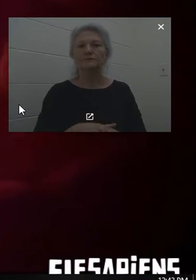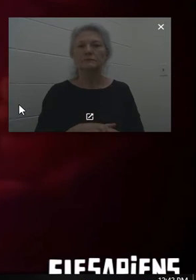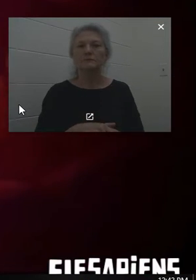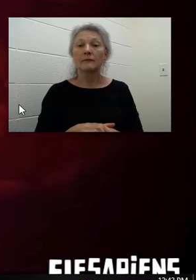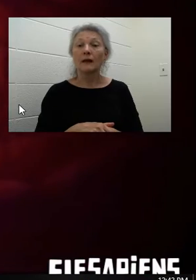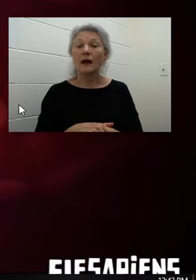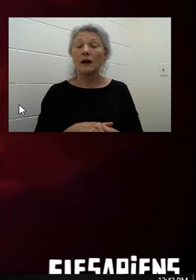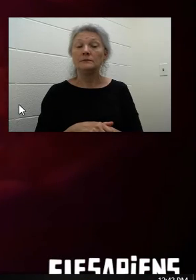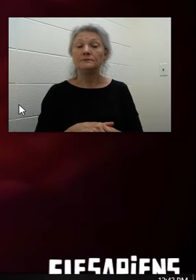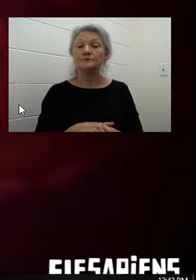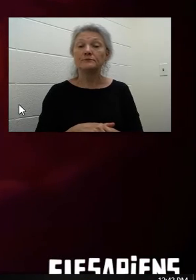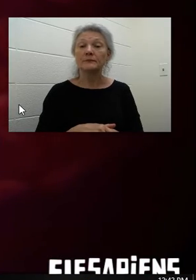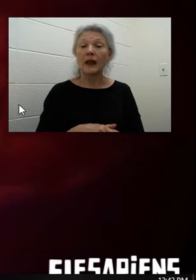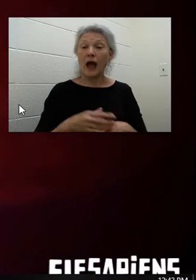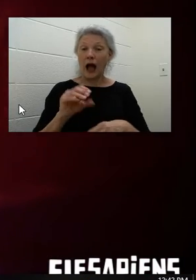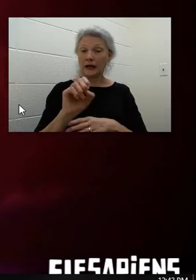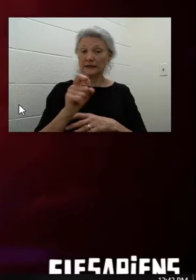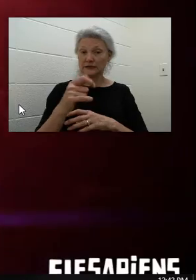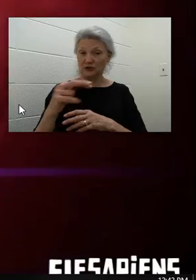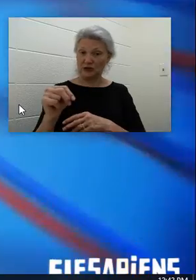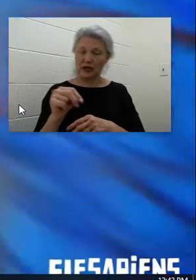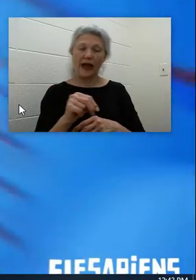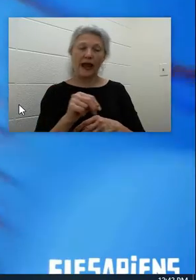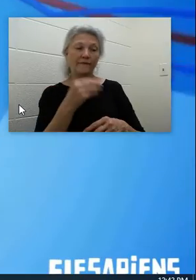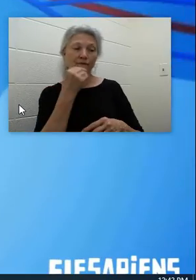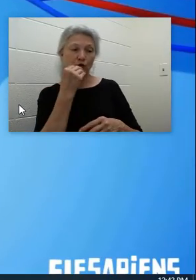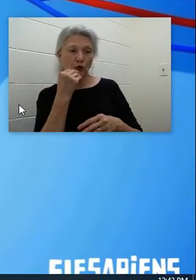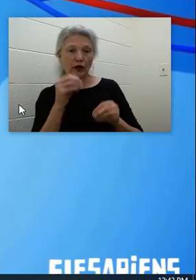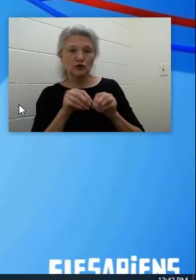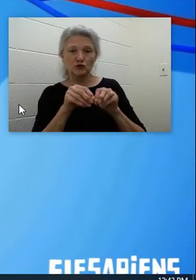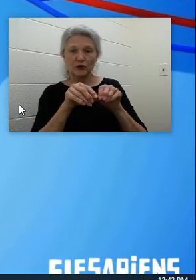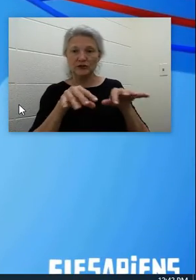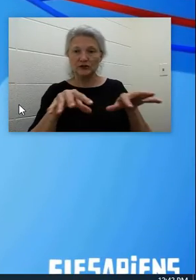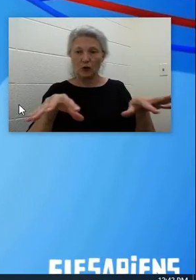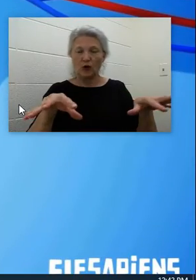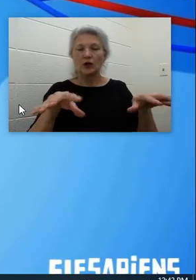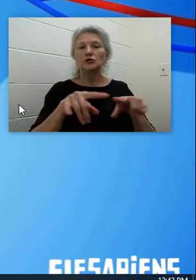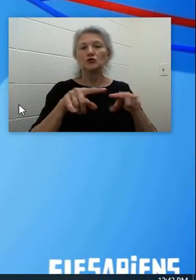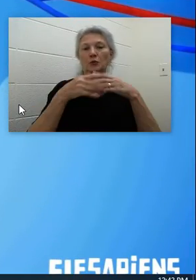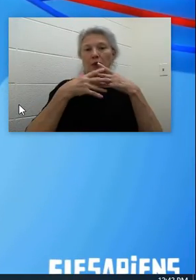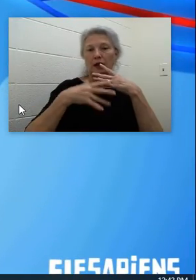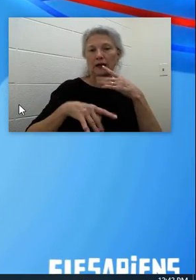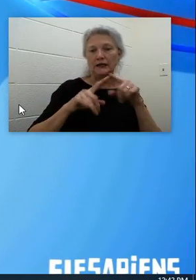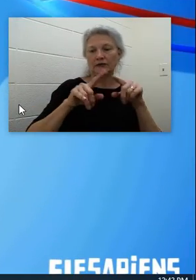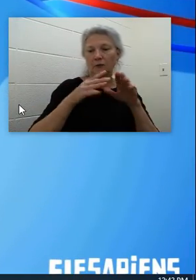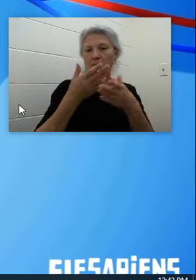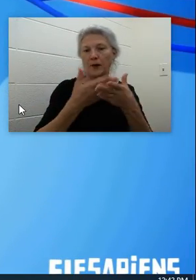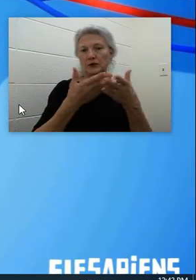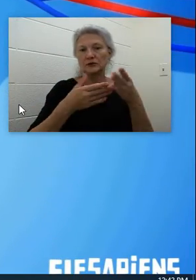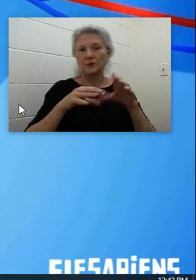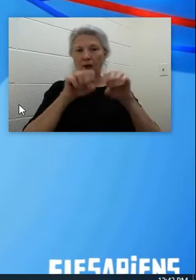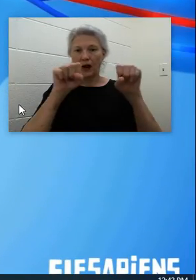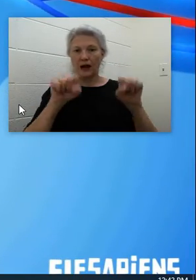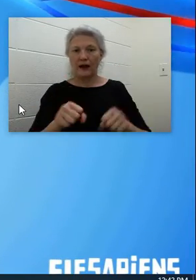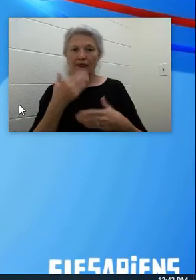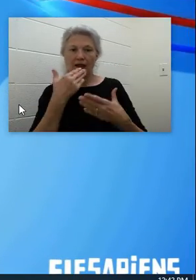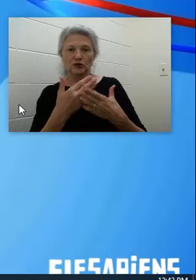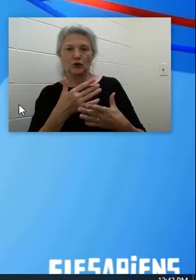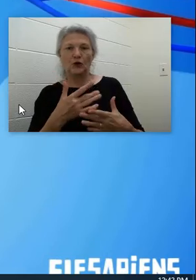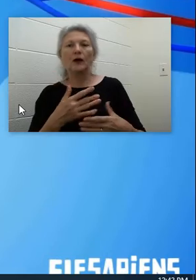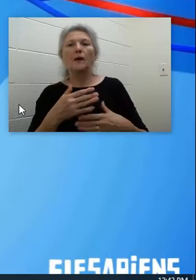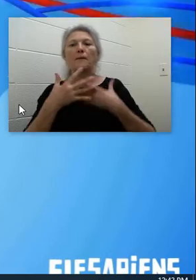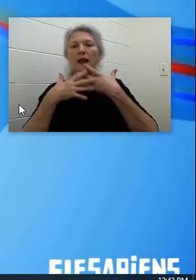Oxygen and nutrients are transported to the blood and the different parts of our body thanks to the circulatory system. But nothing